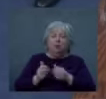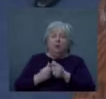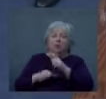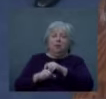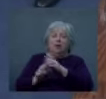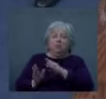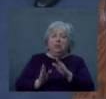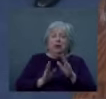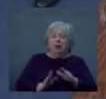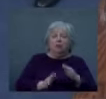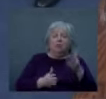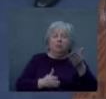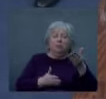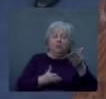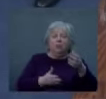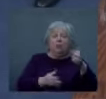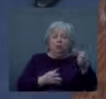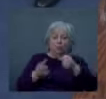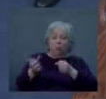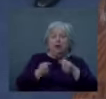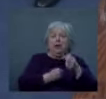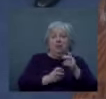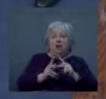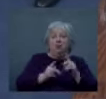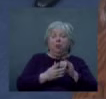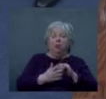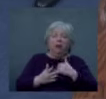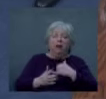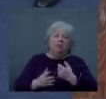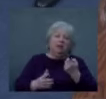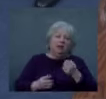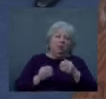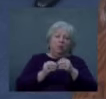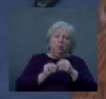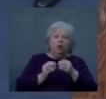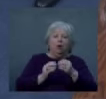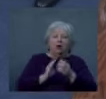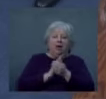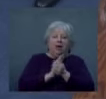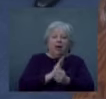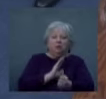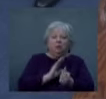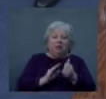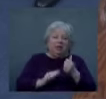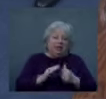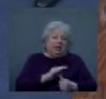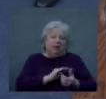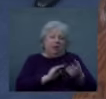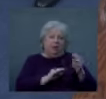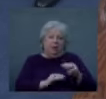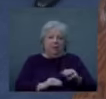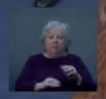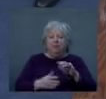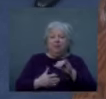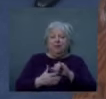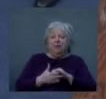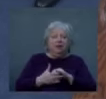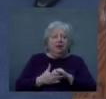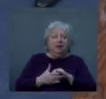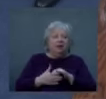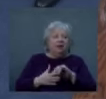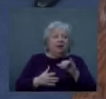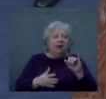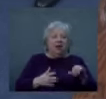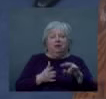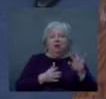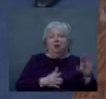do bring in folks that have a little more expertise under them a little bit in some of that area, and